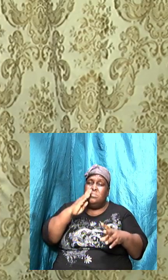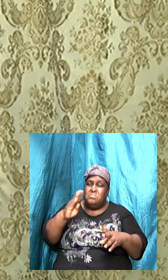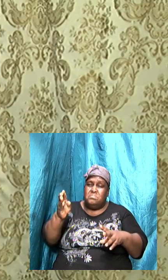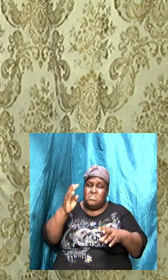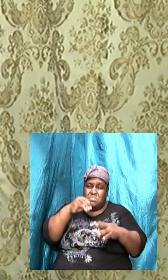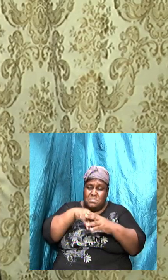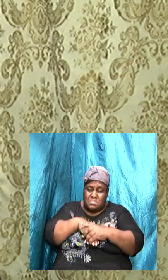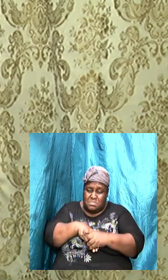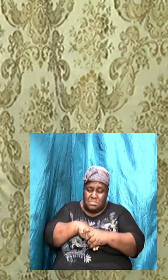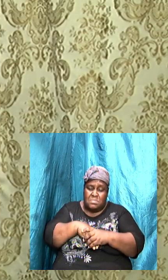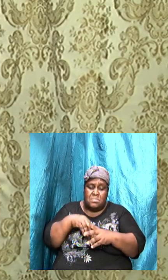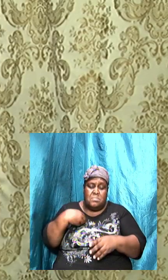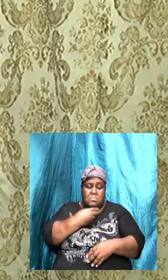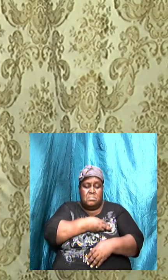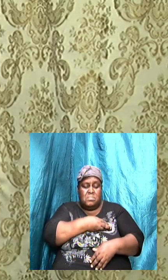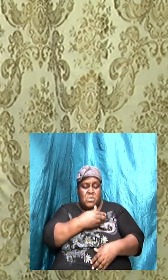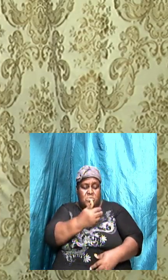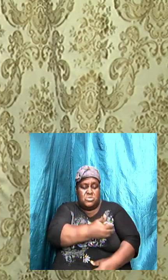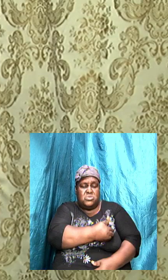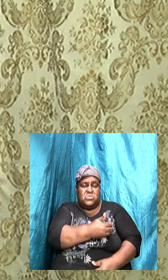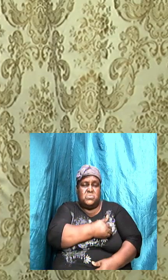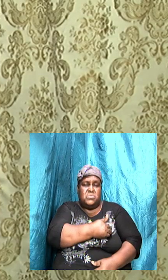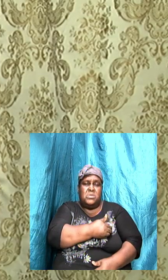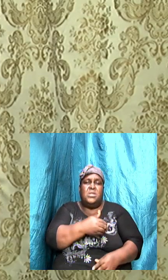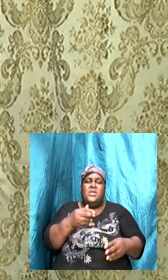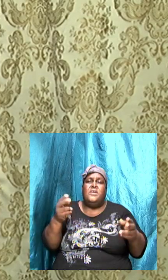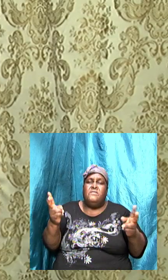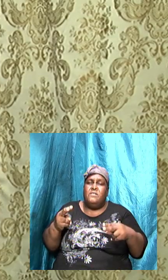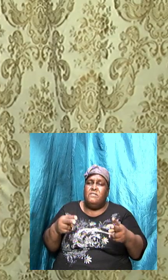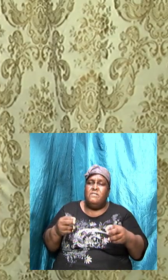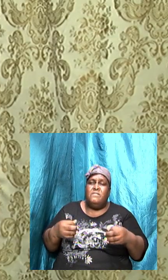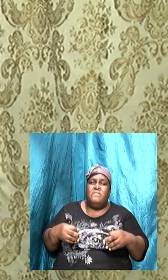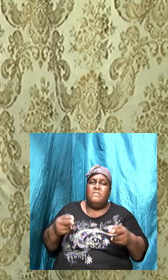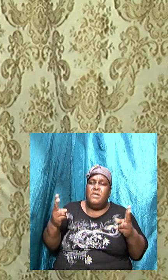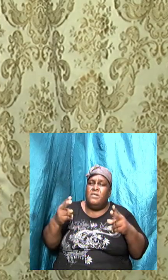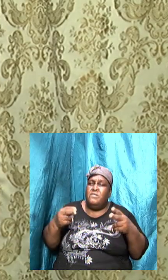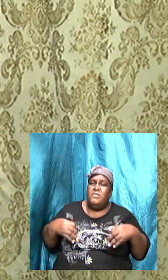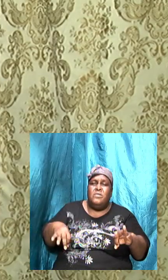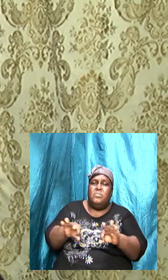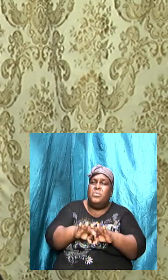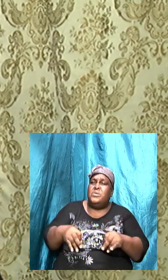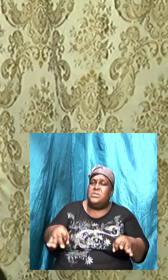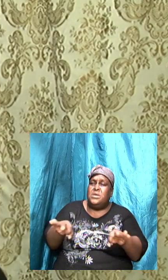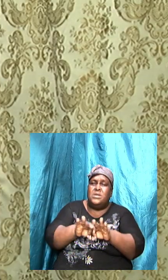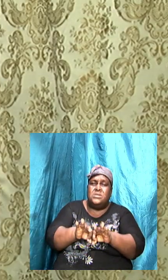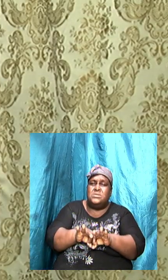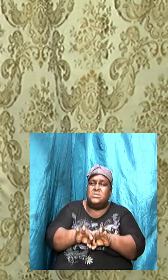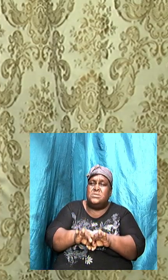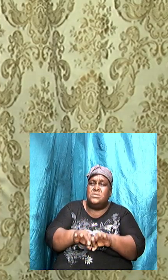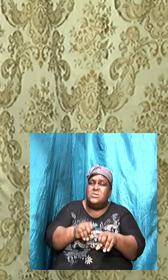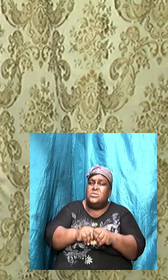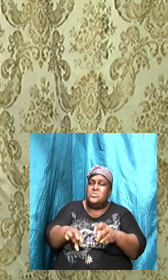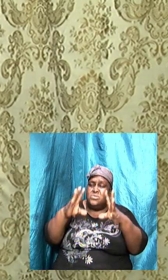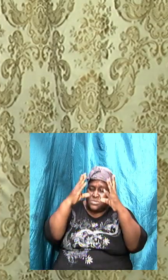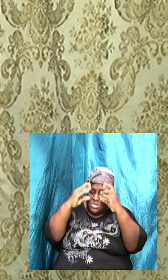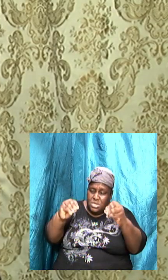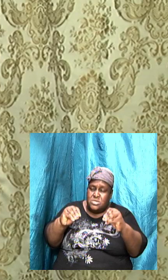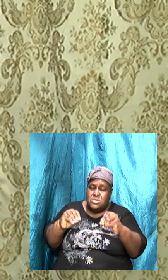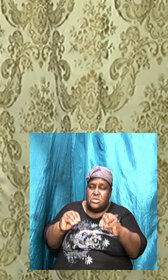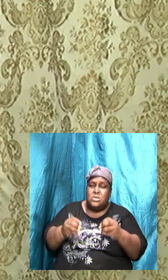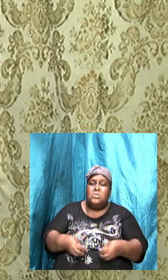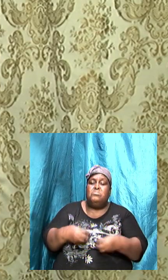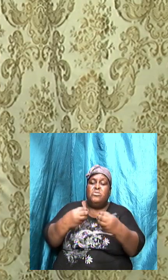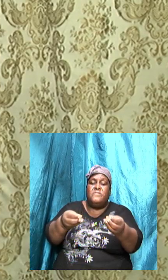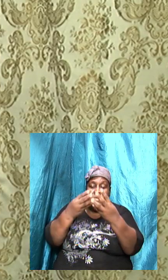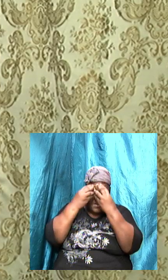being, and that is very, very, very important. And so we are teaching and providing information, but